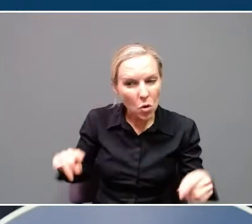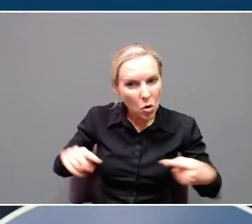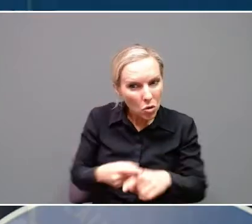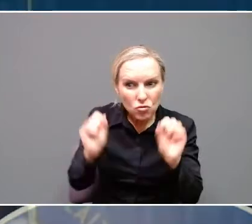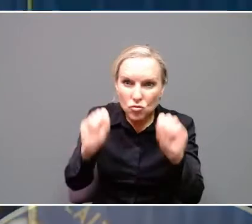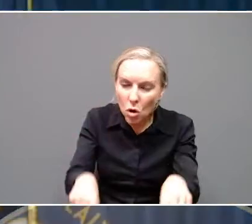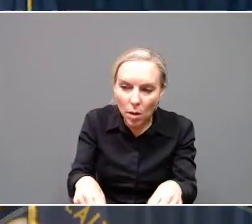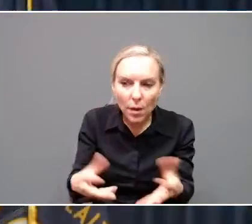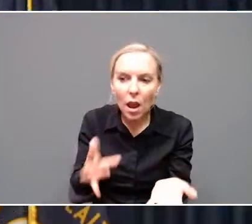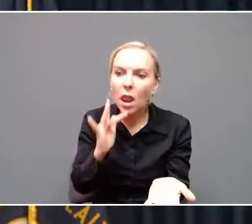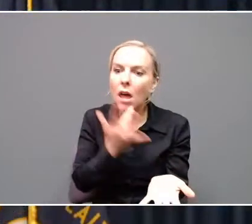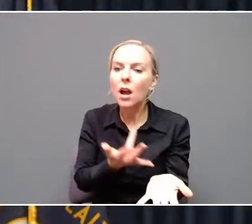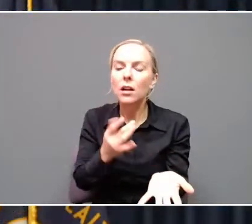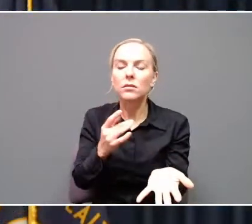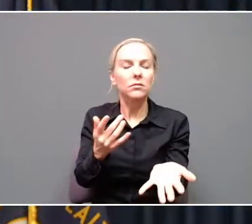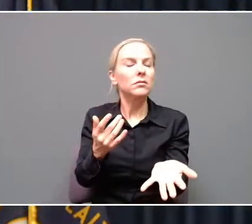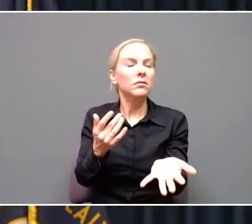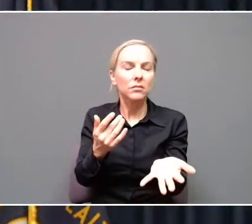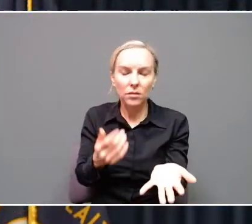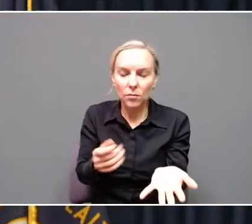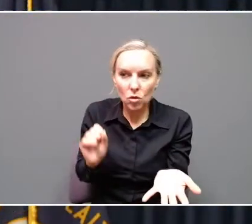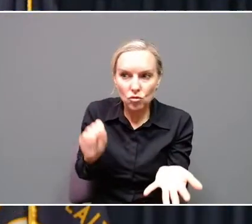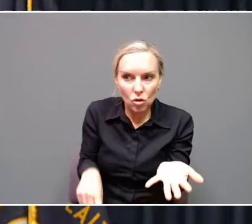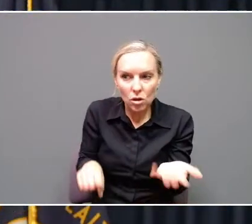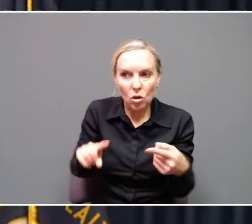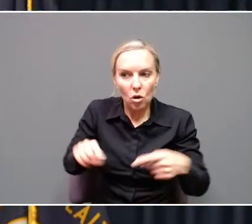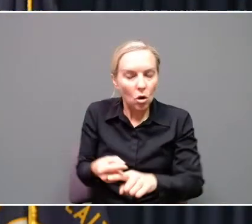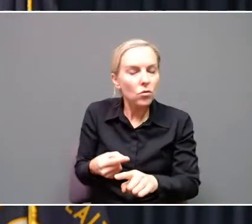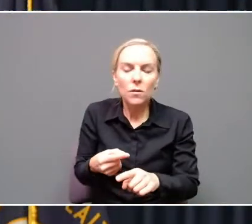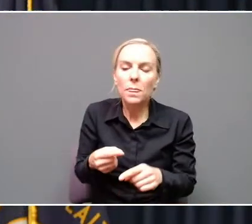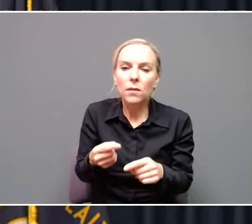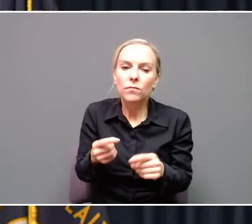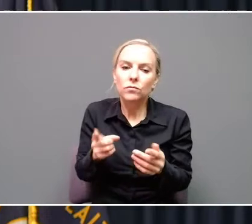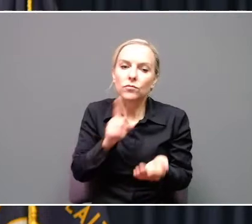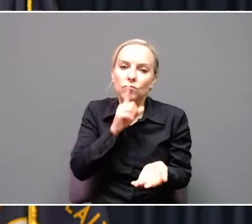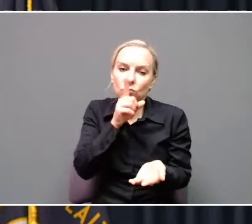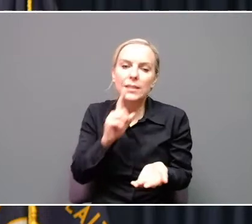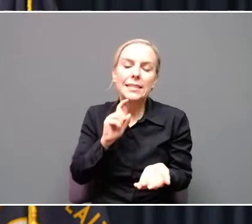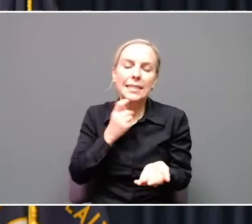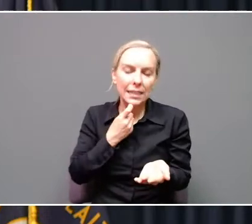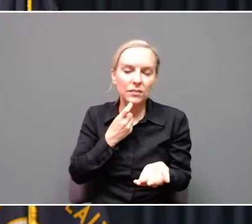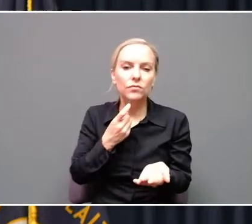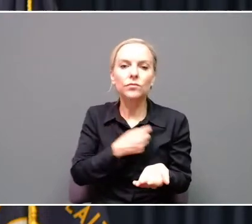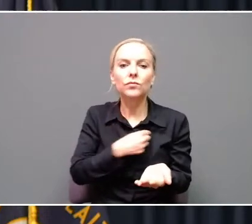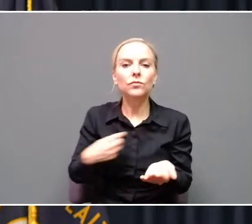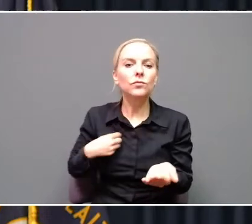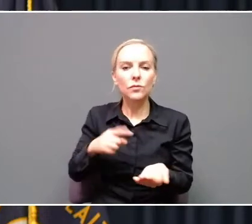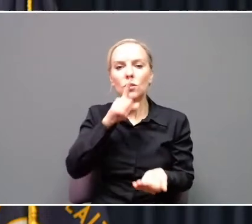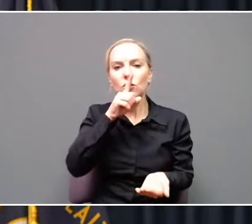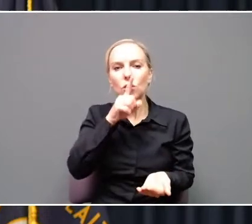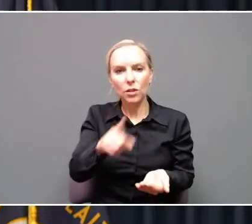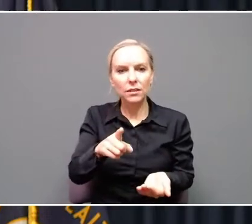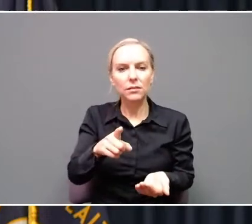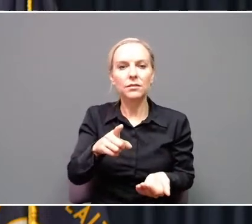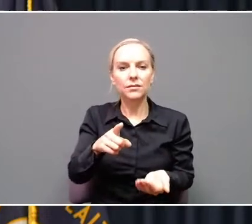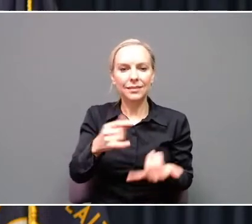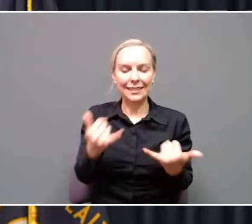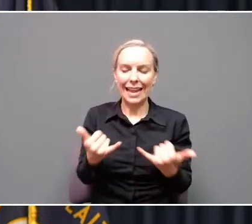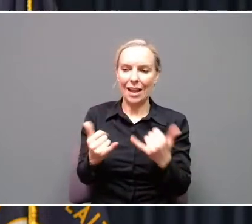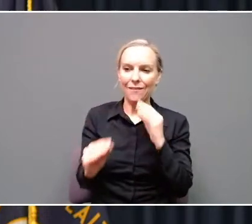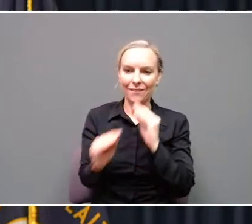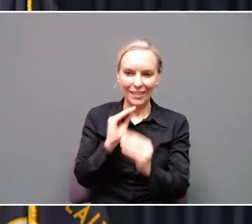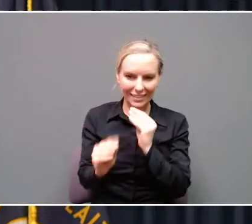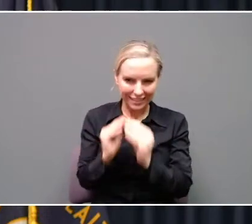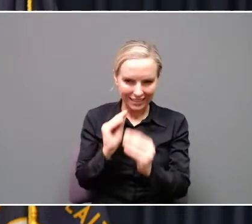would and could have been really significant. We are at work fixing it and making